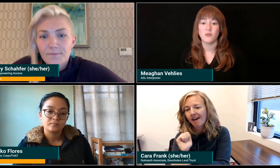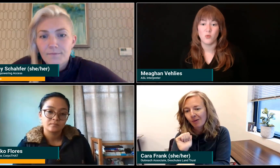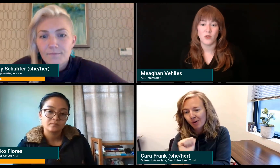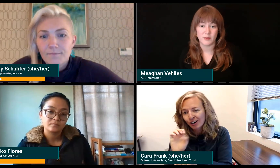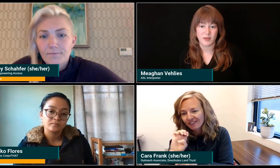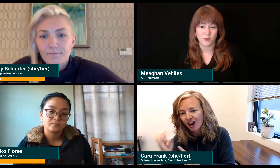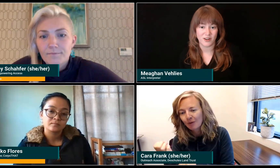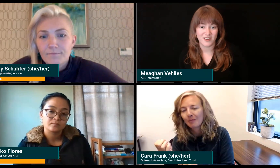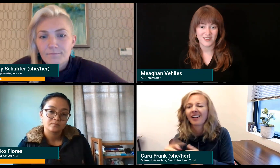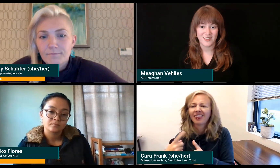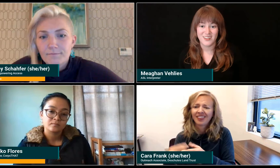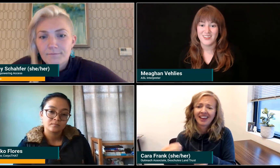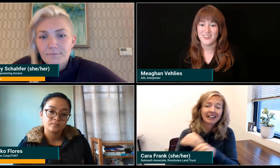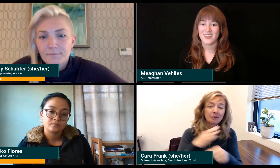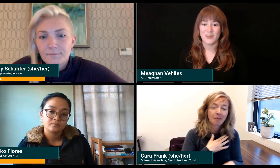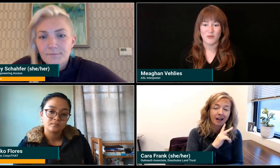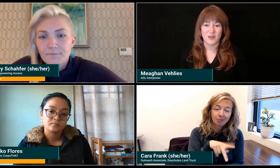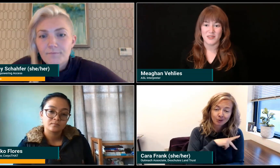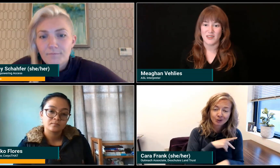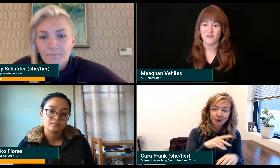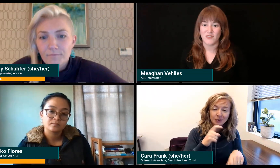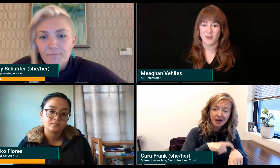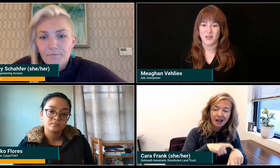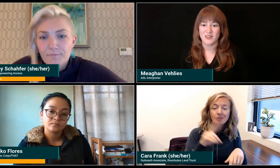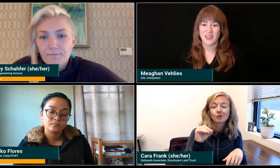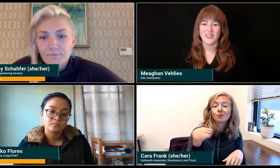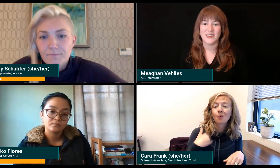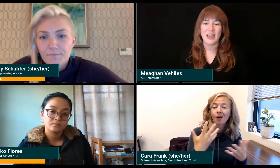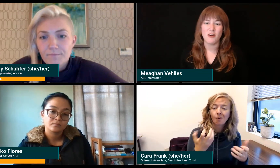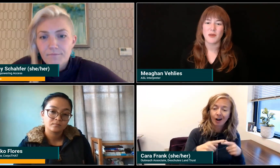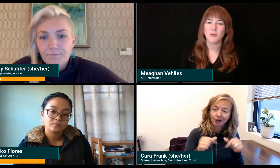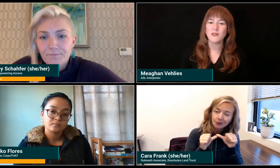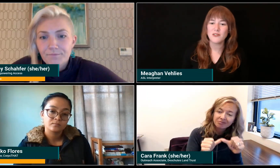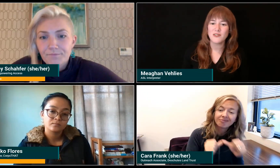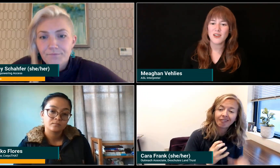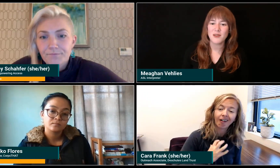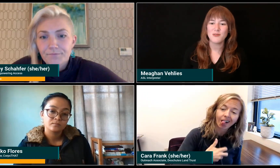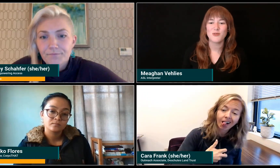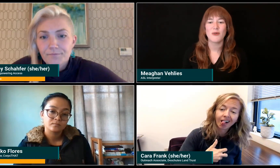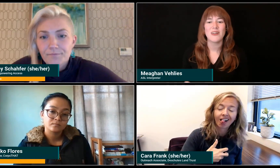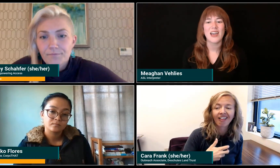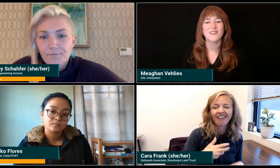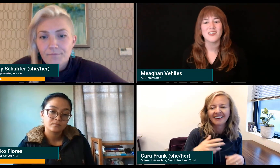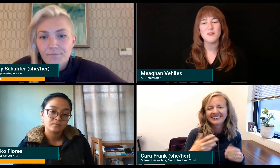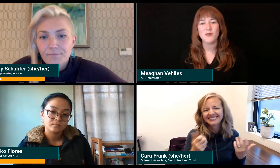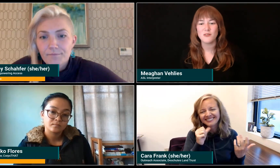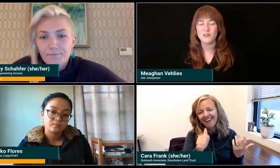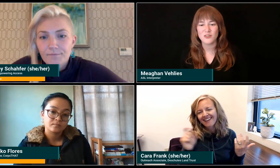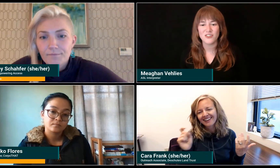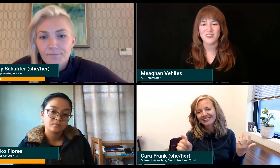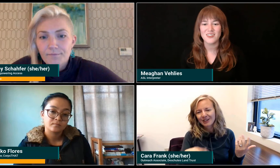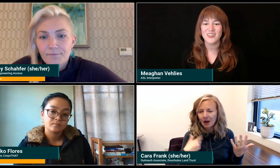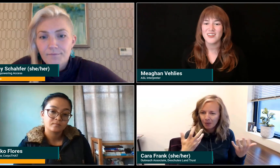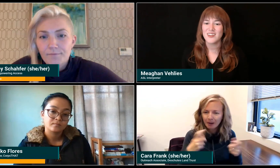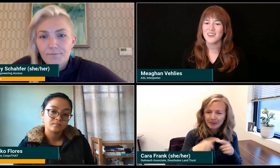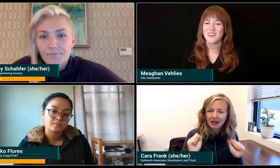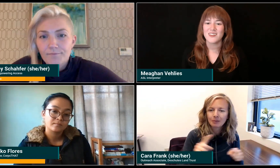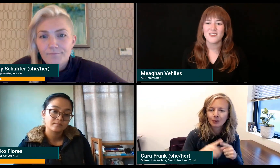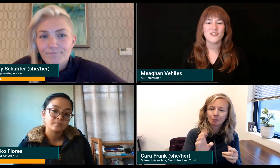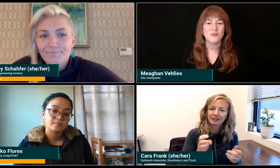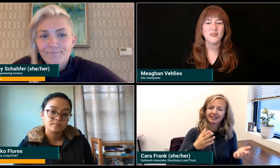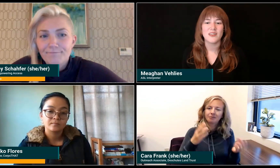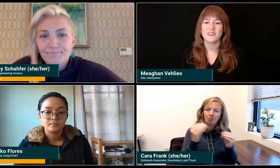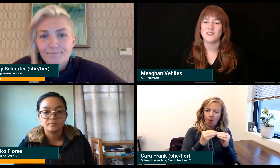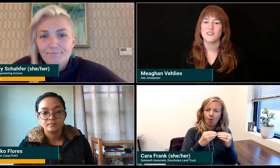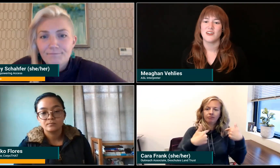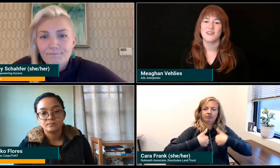code switching when I'm at work and when I'm in that environment. And then now in my personal time, do I want to have to keep code switching?